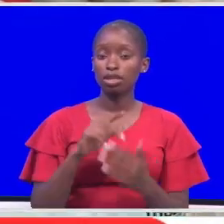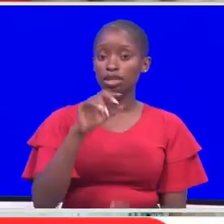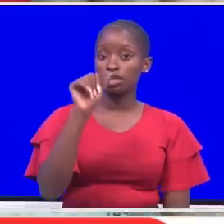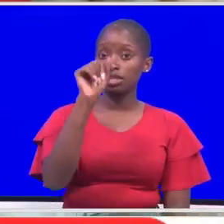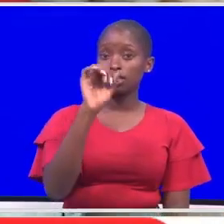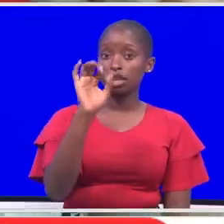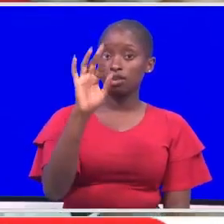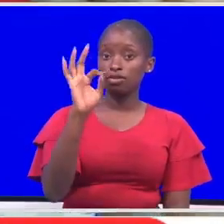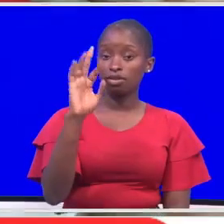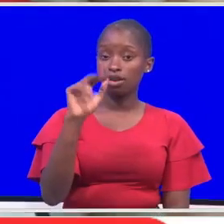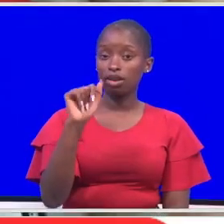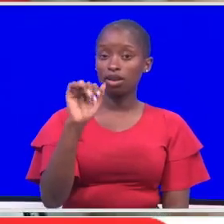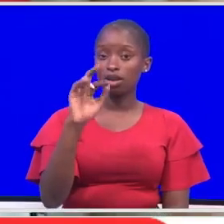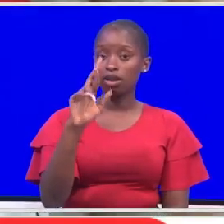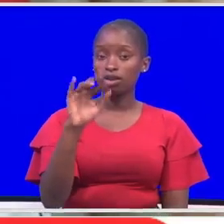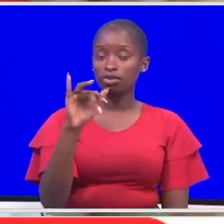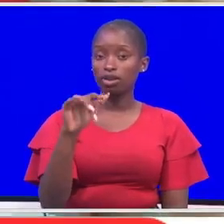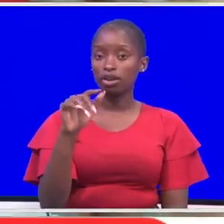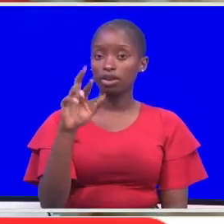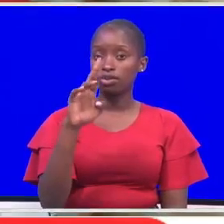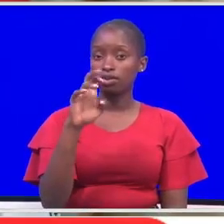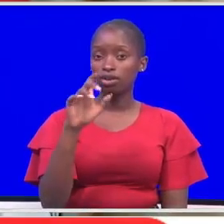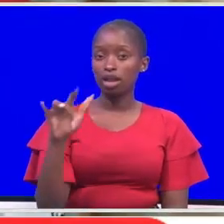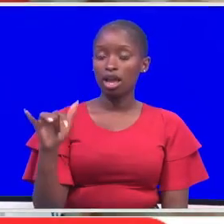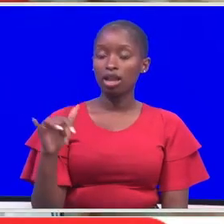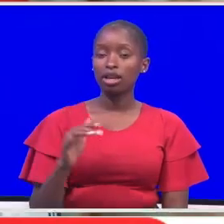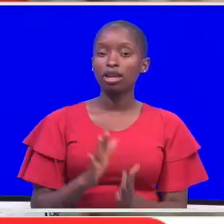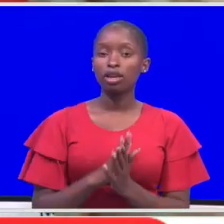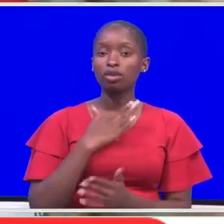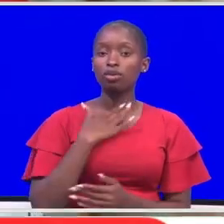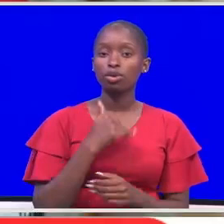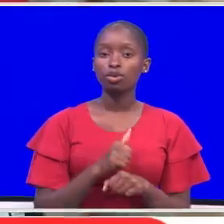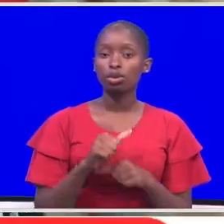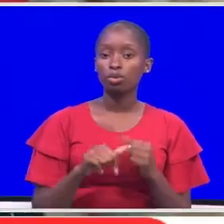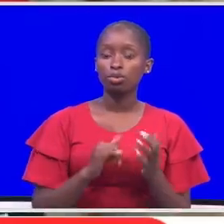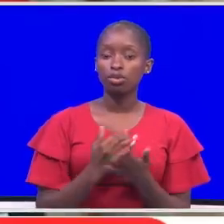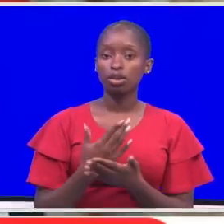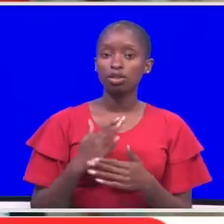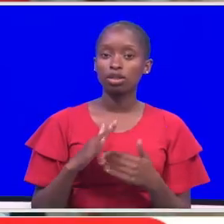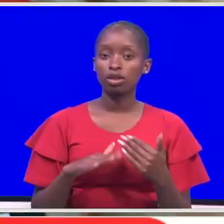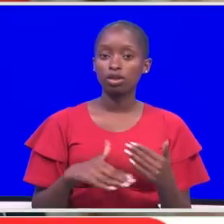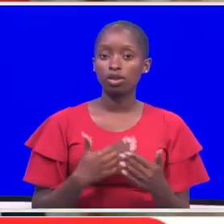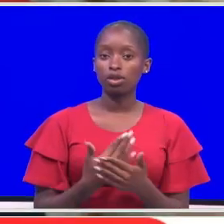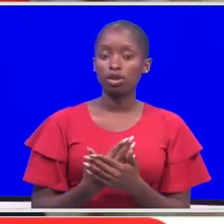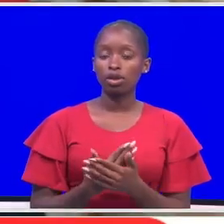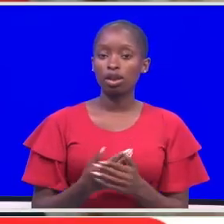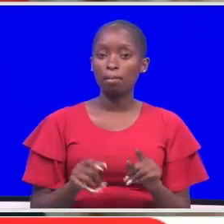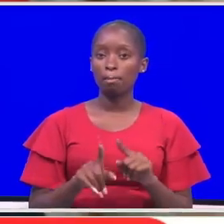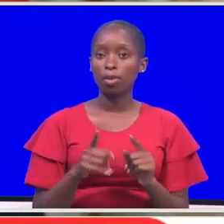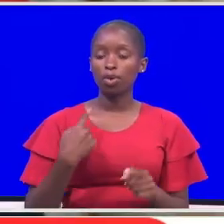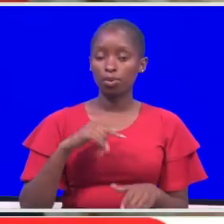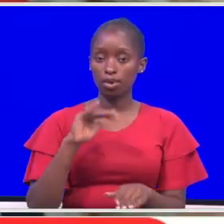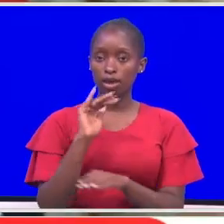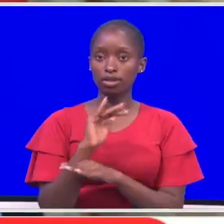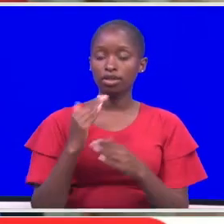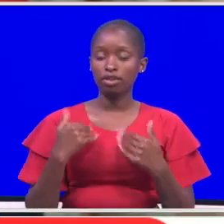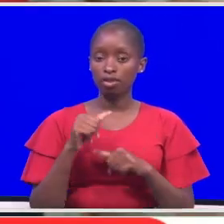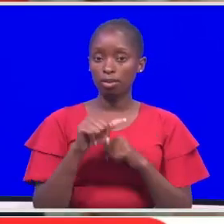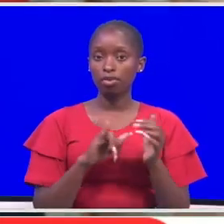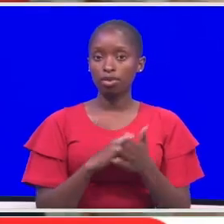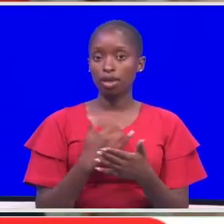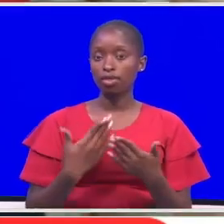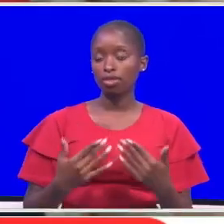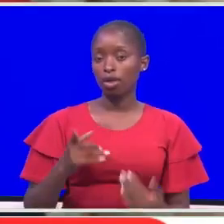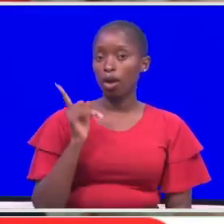bit. That's why we are slotted, I think, for 3 years in June. But we requested the promoter to